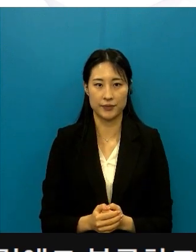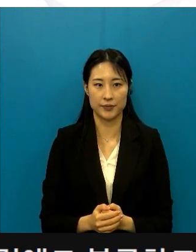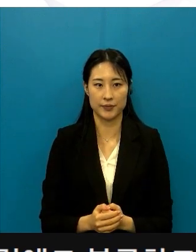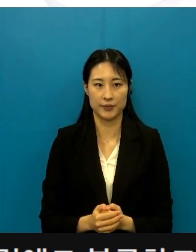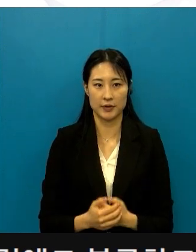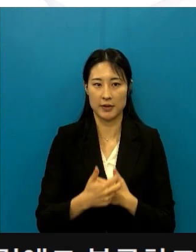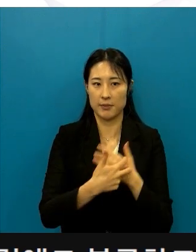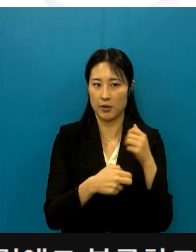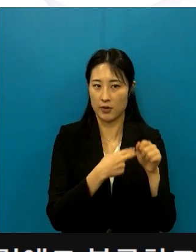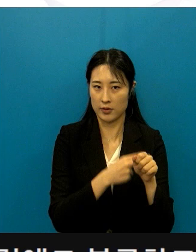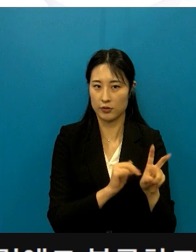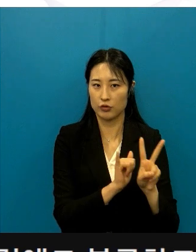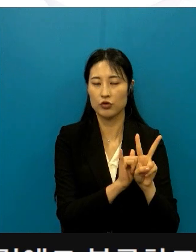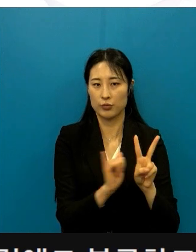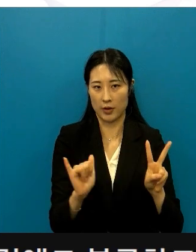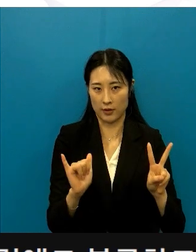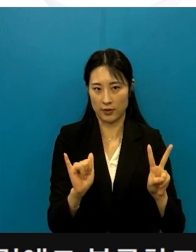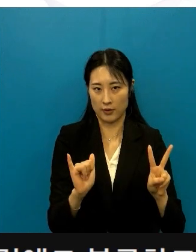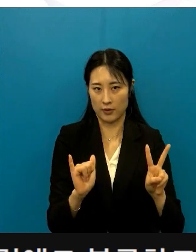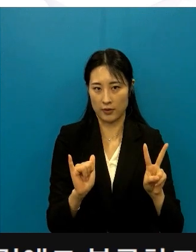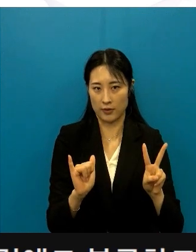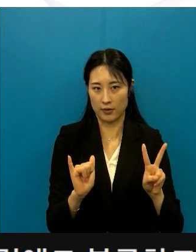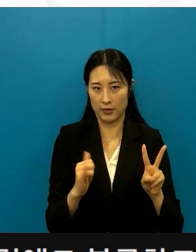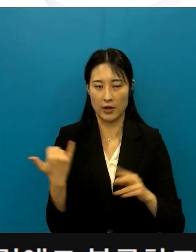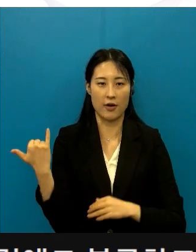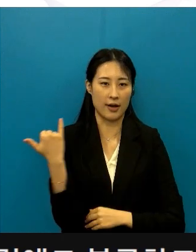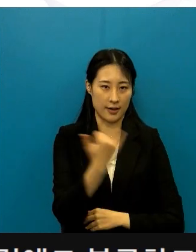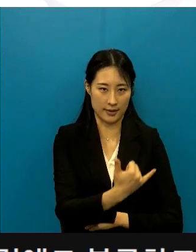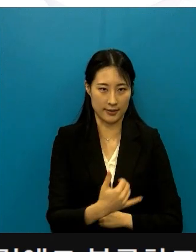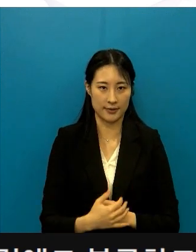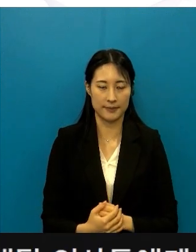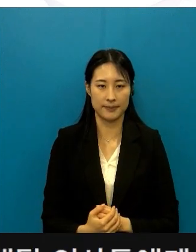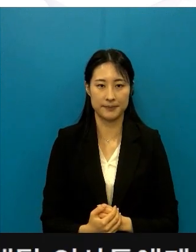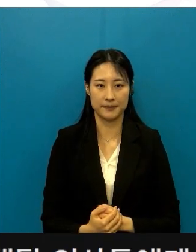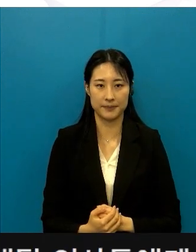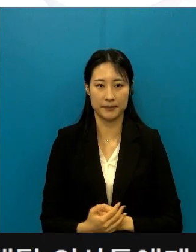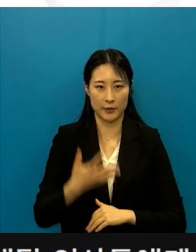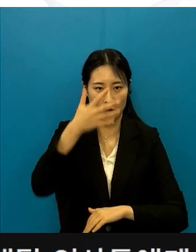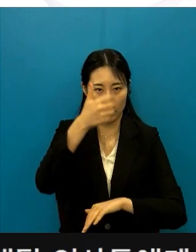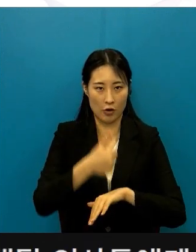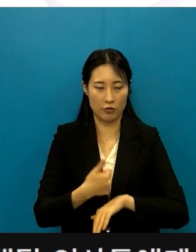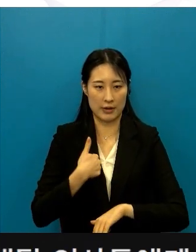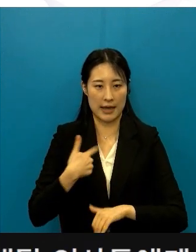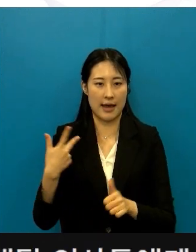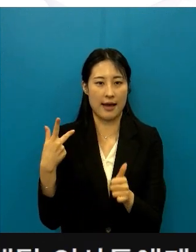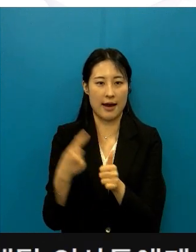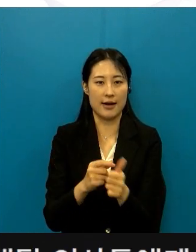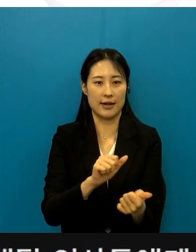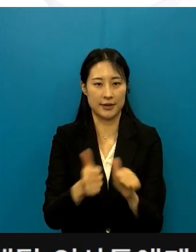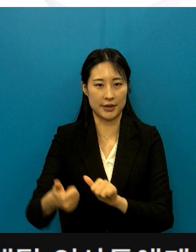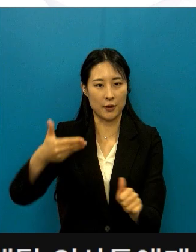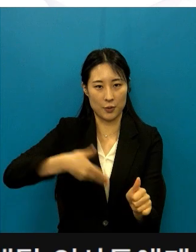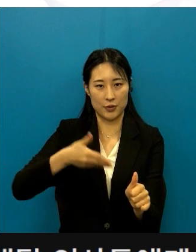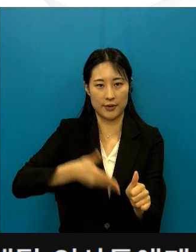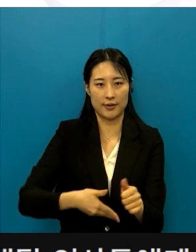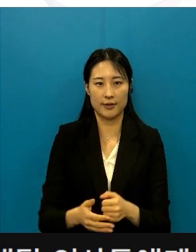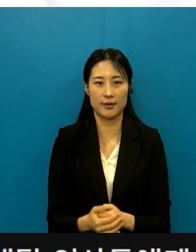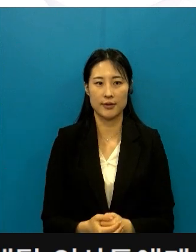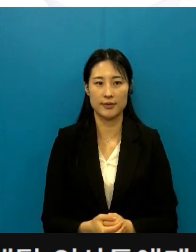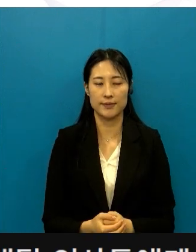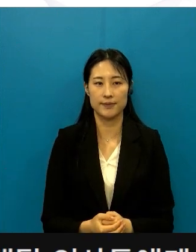mentioned above and asked them to euthanize her. Her father did not know that she